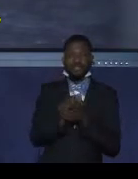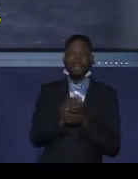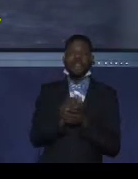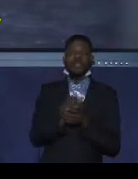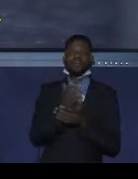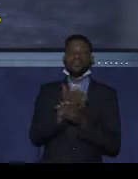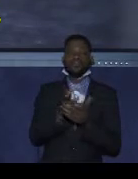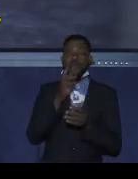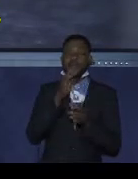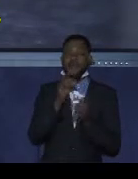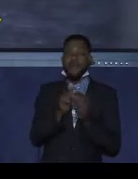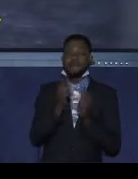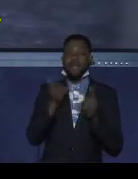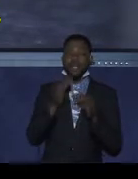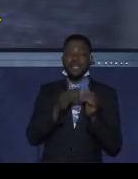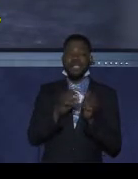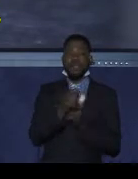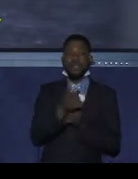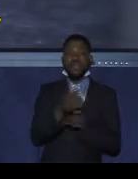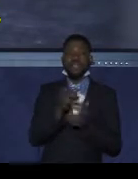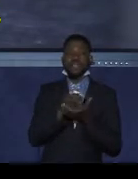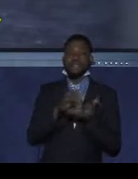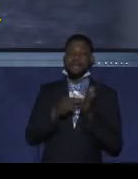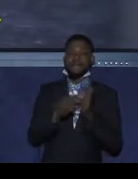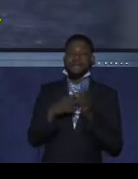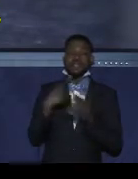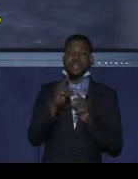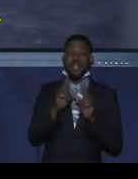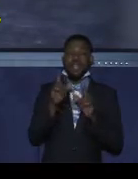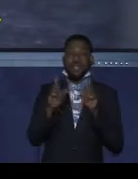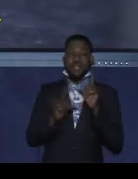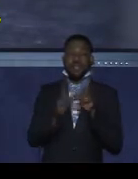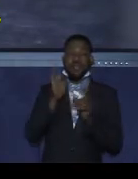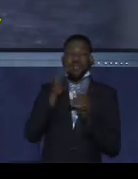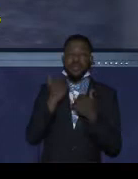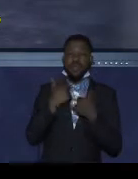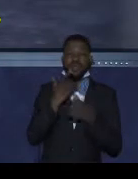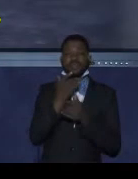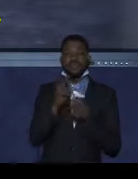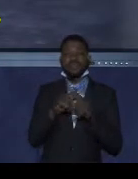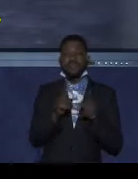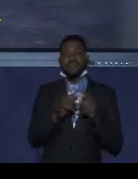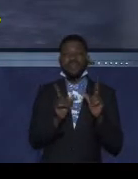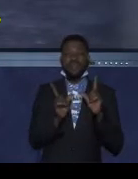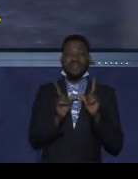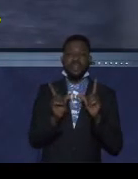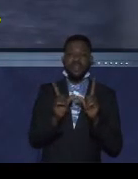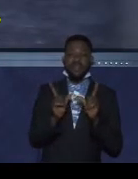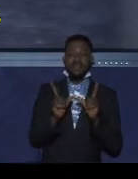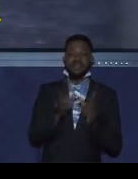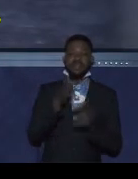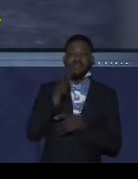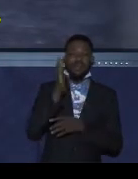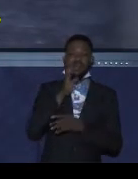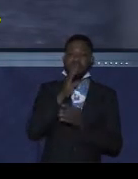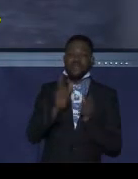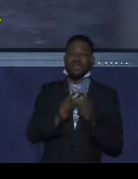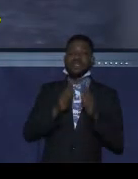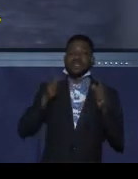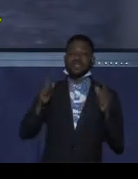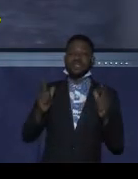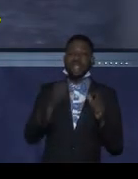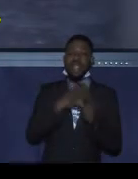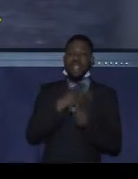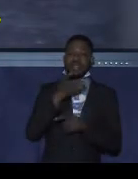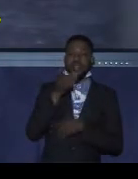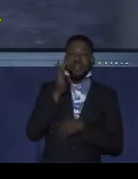are bigger than others, and that means that the liters itself will have different levels. There will be the bigger